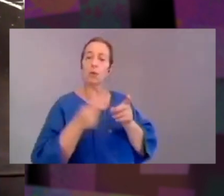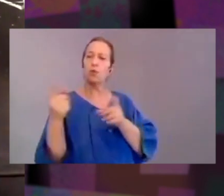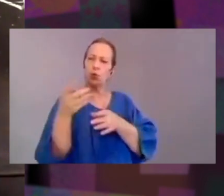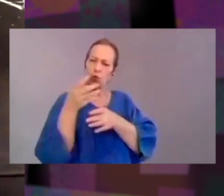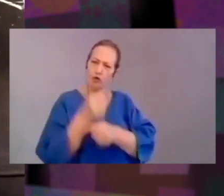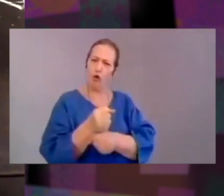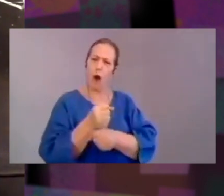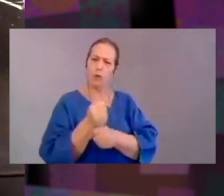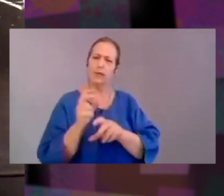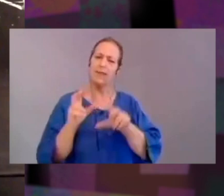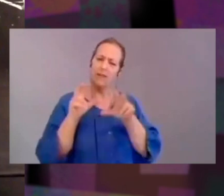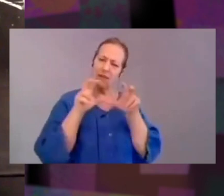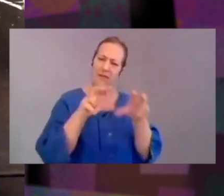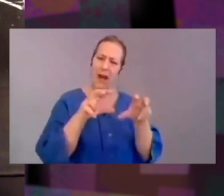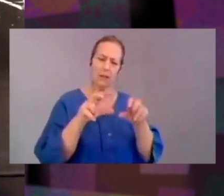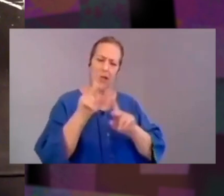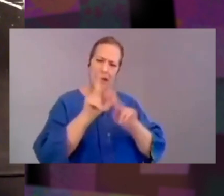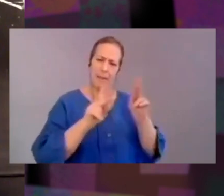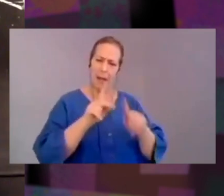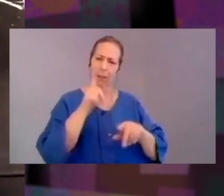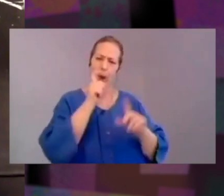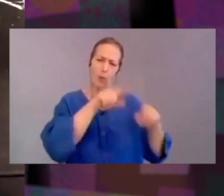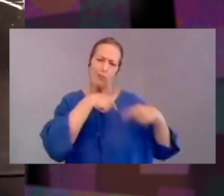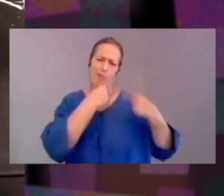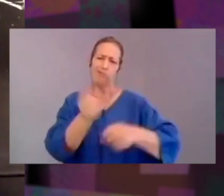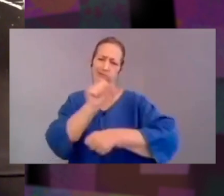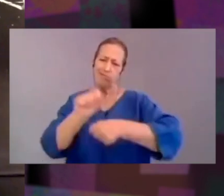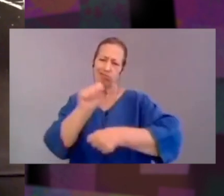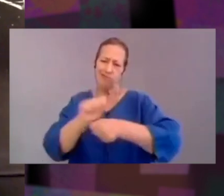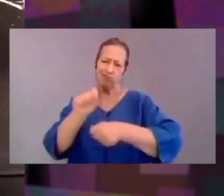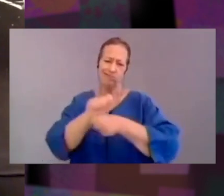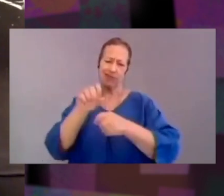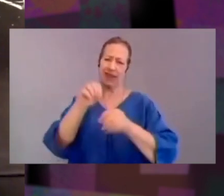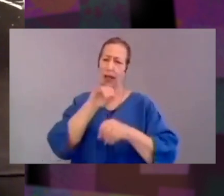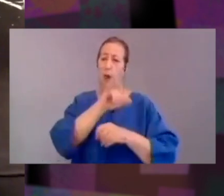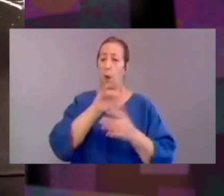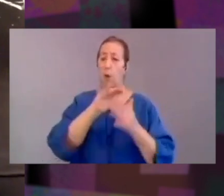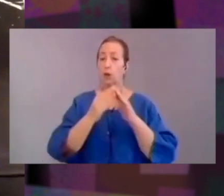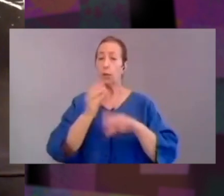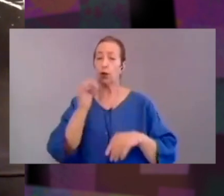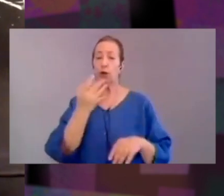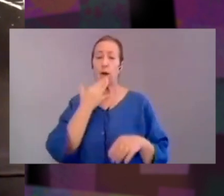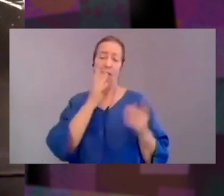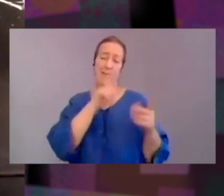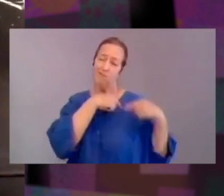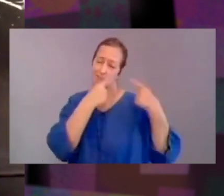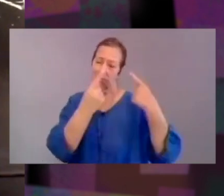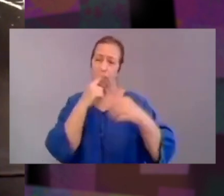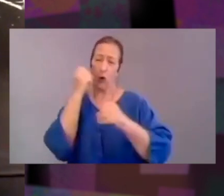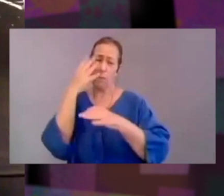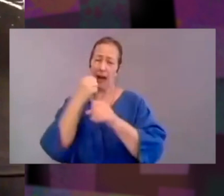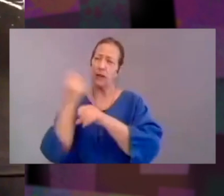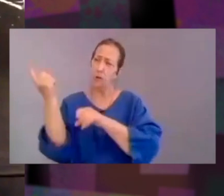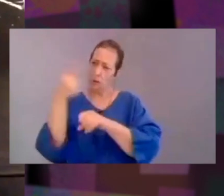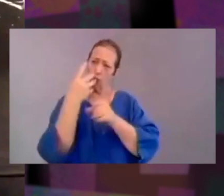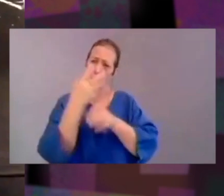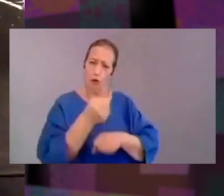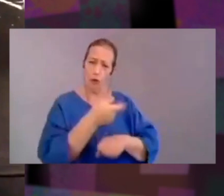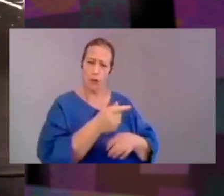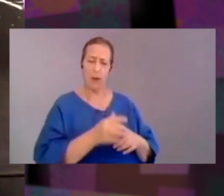work in communities of color all along. The donations made by Mackenzie Scott last